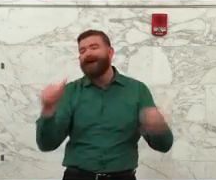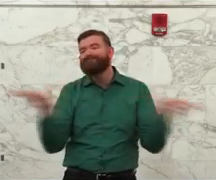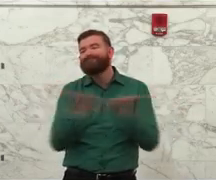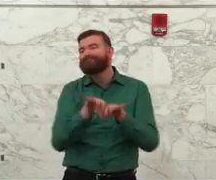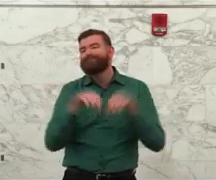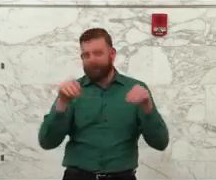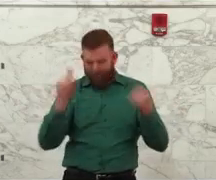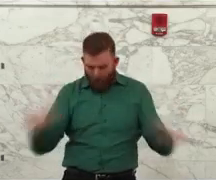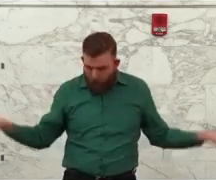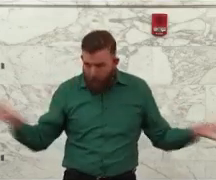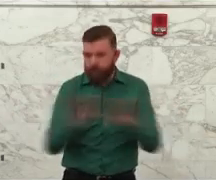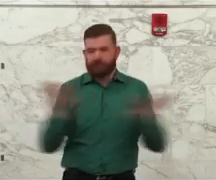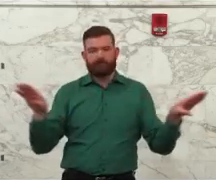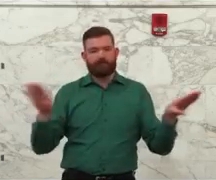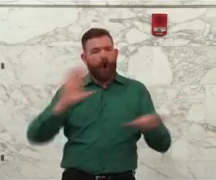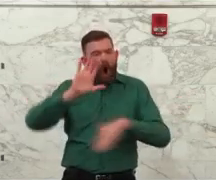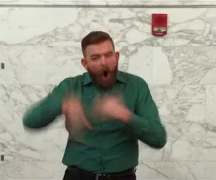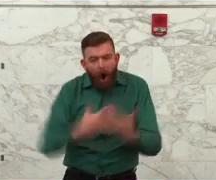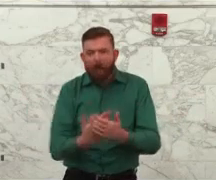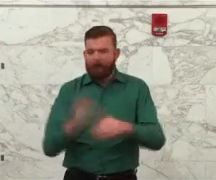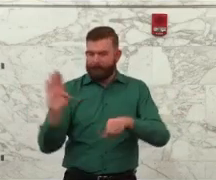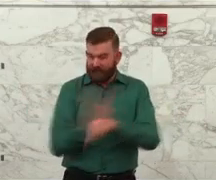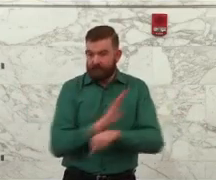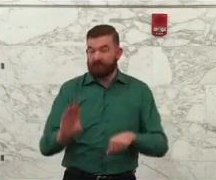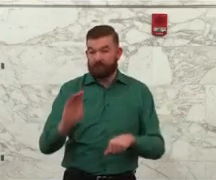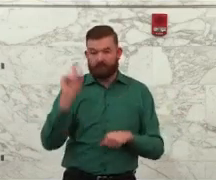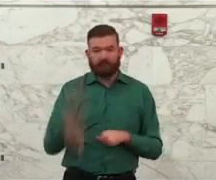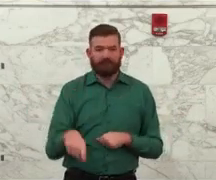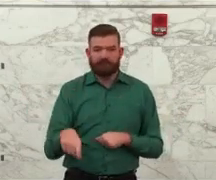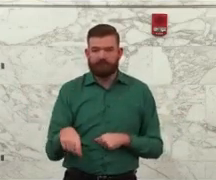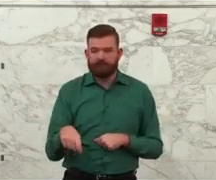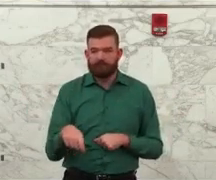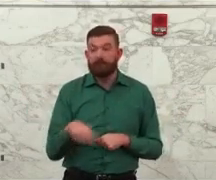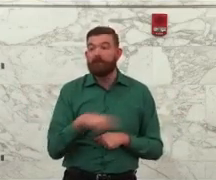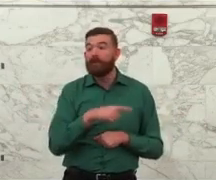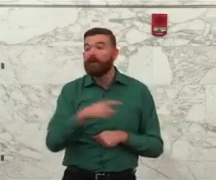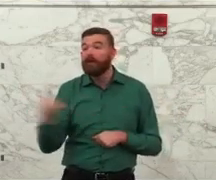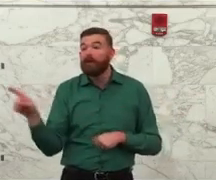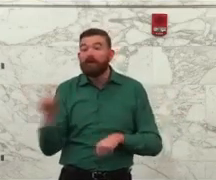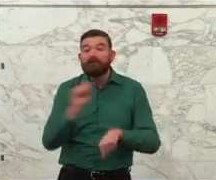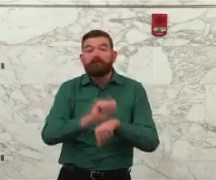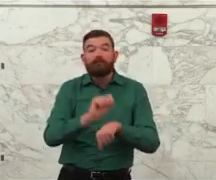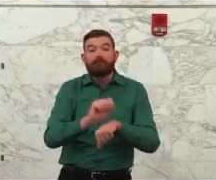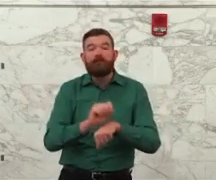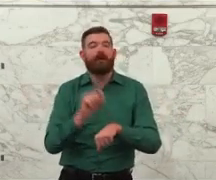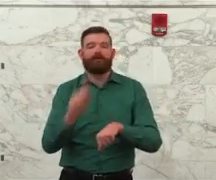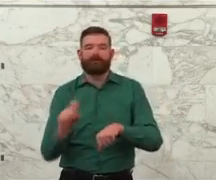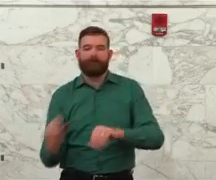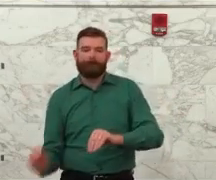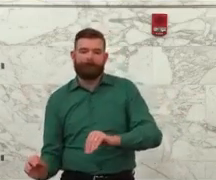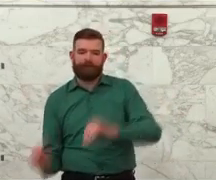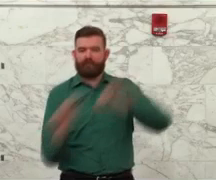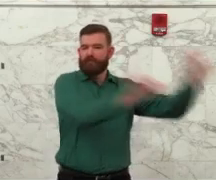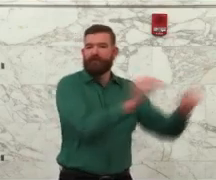all businesses must move their employees to work from home wherever possible.